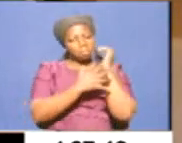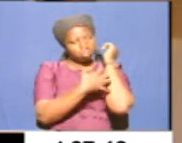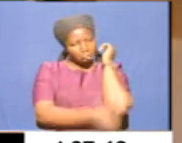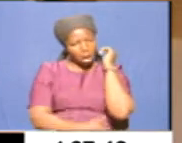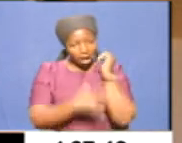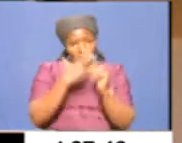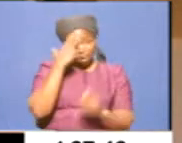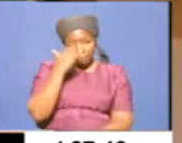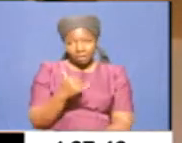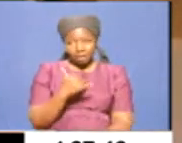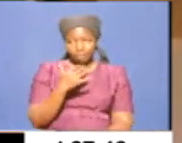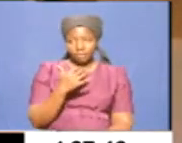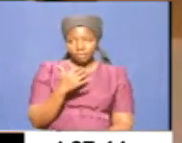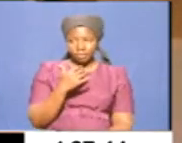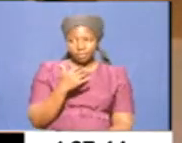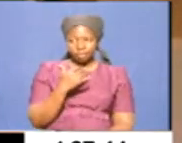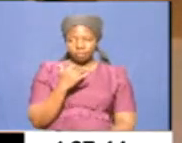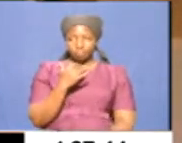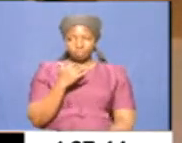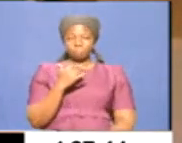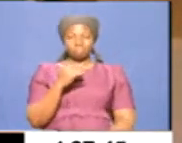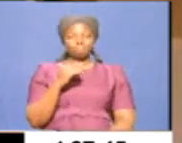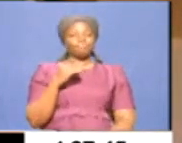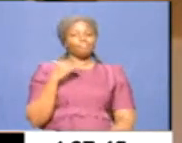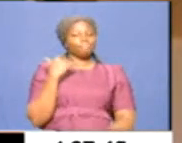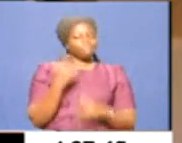sababu inafika kiwango ambayo